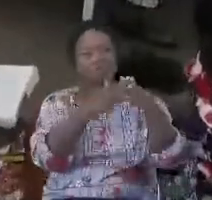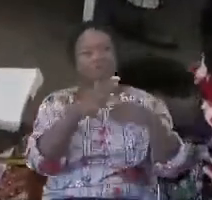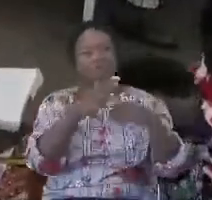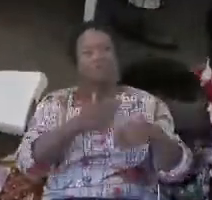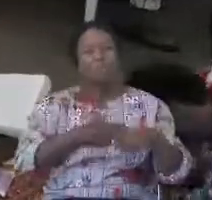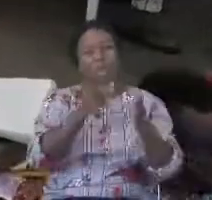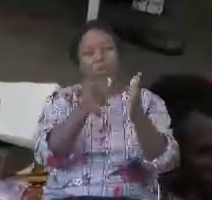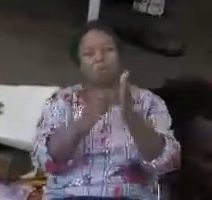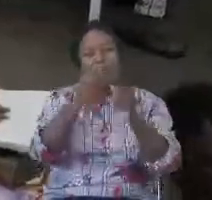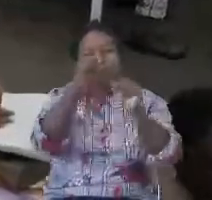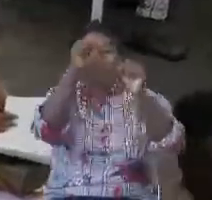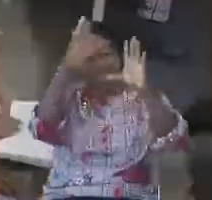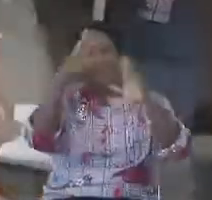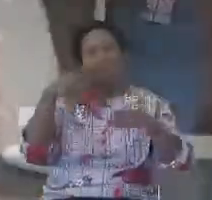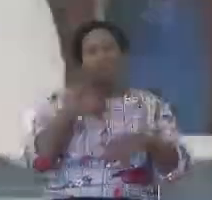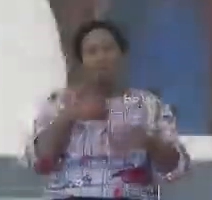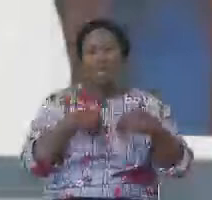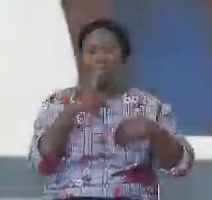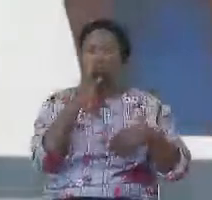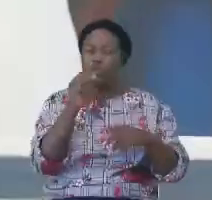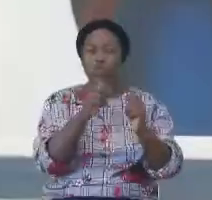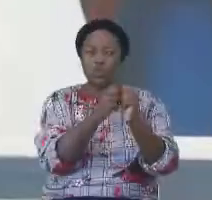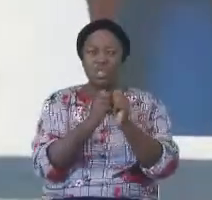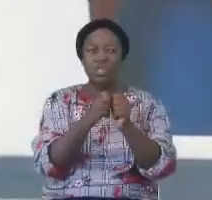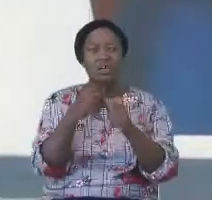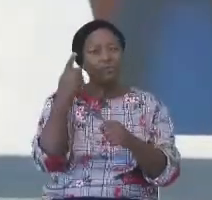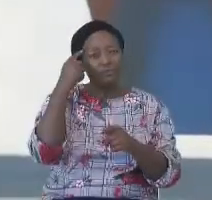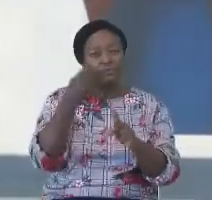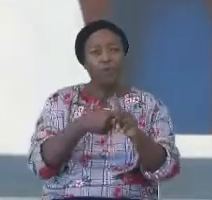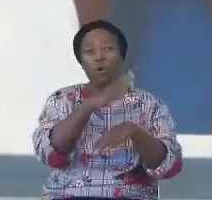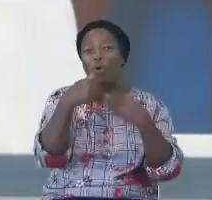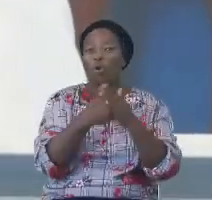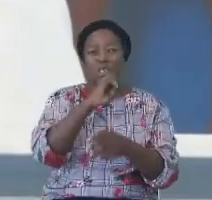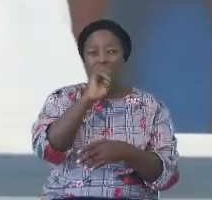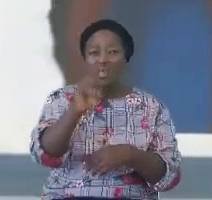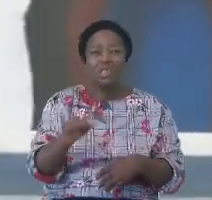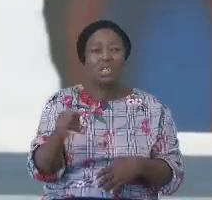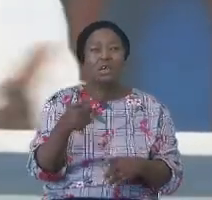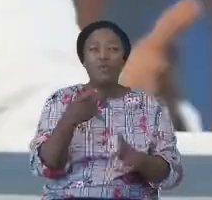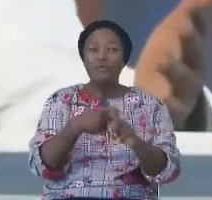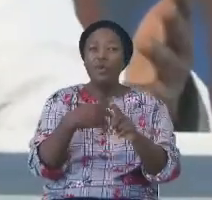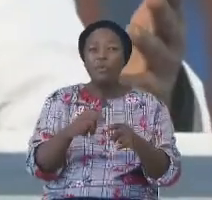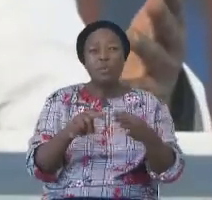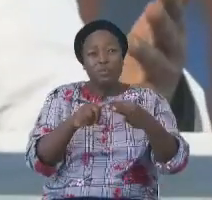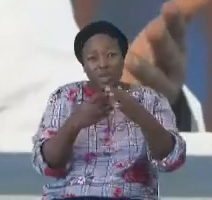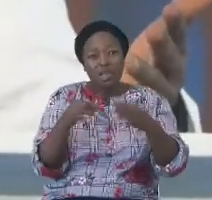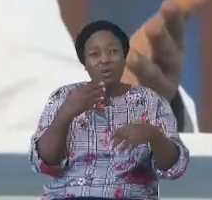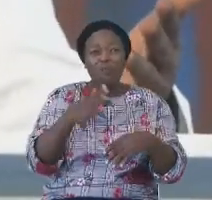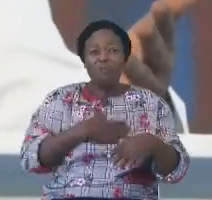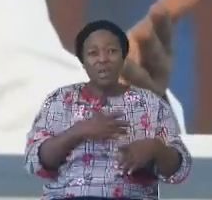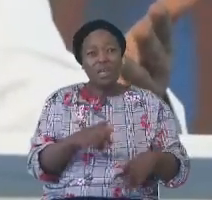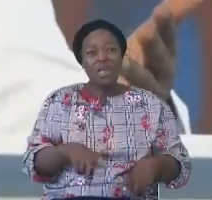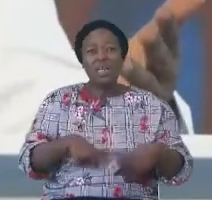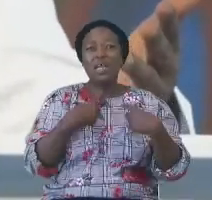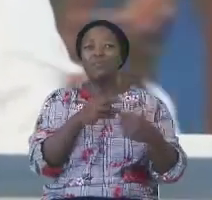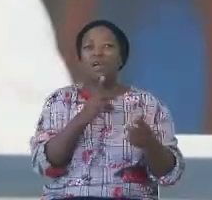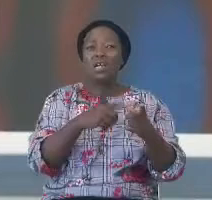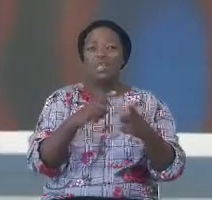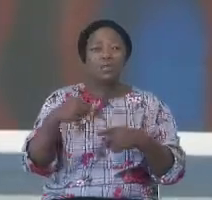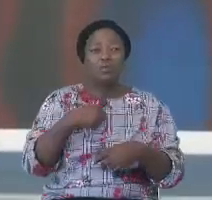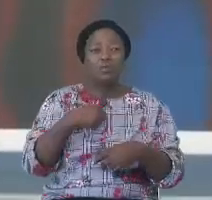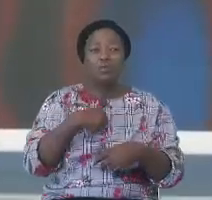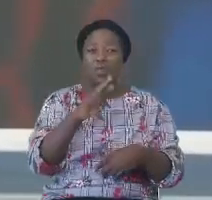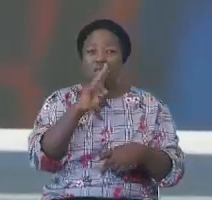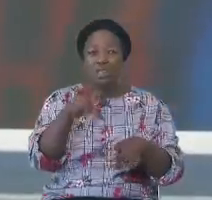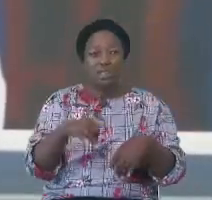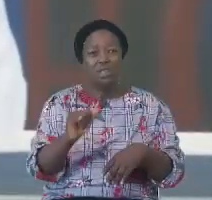said my god the god of heaven my own father will be together from all eternity from